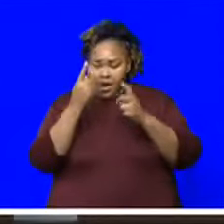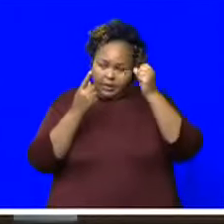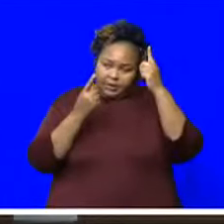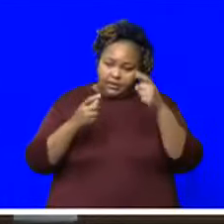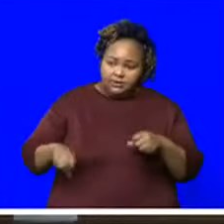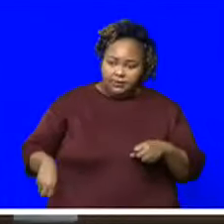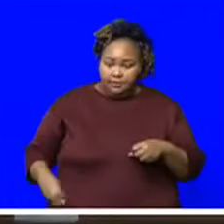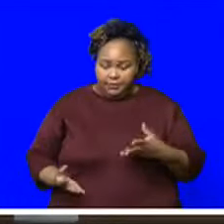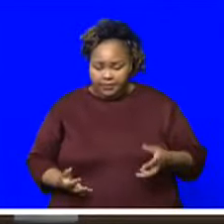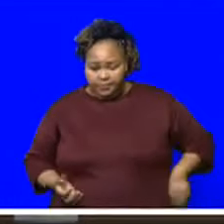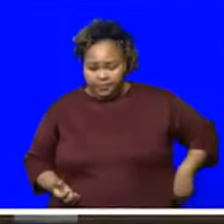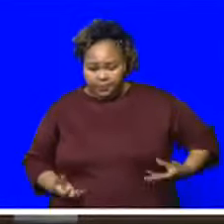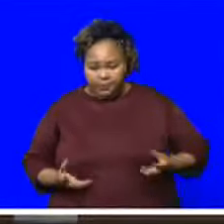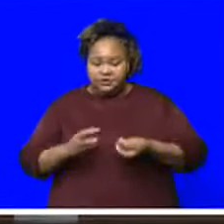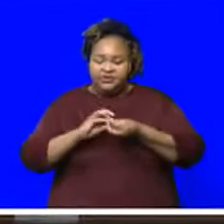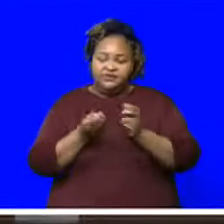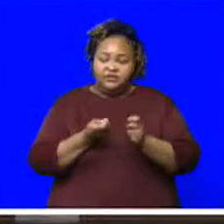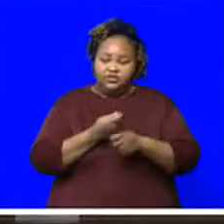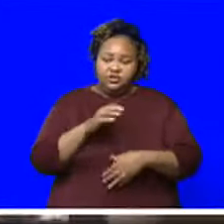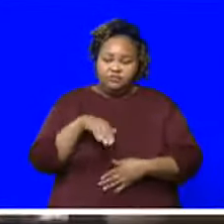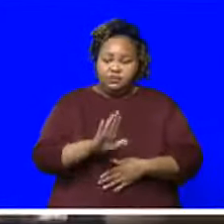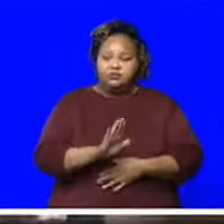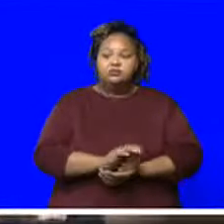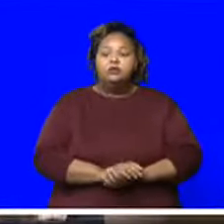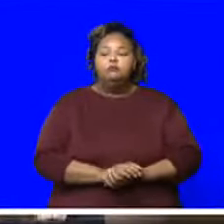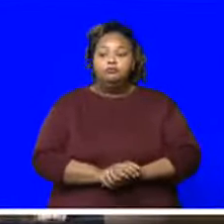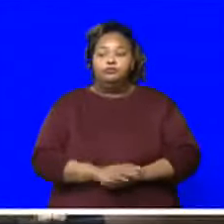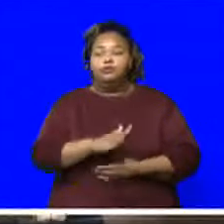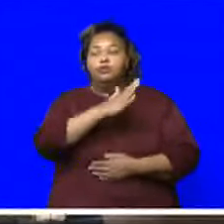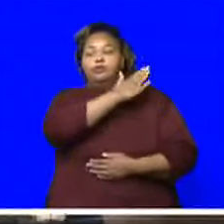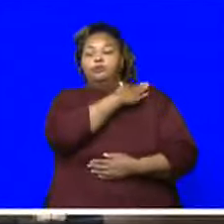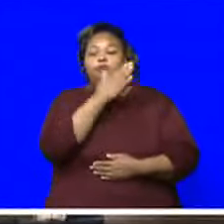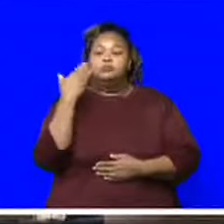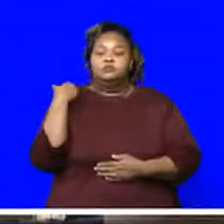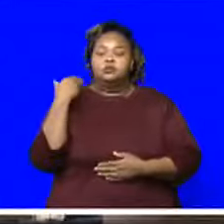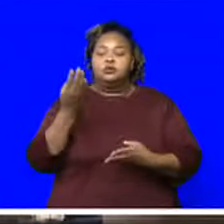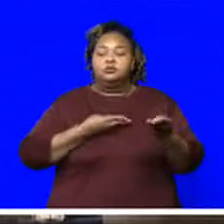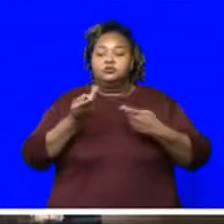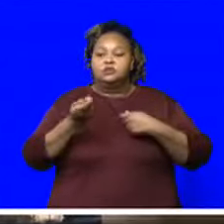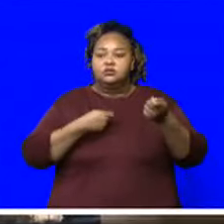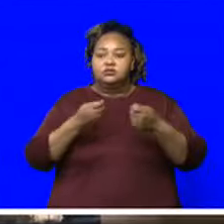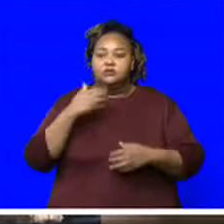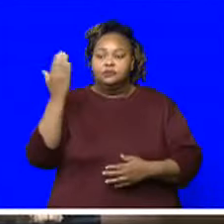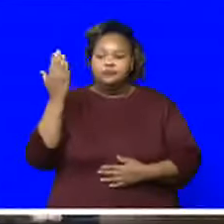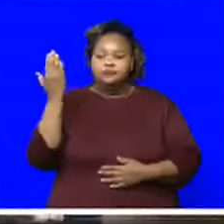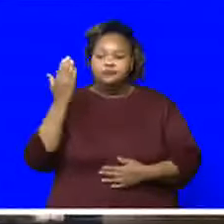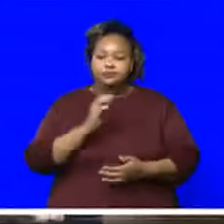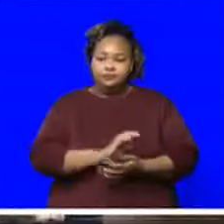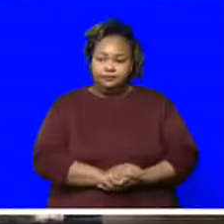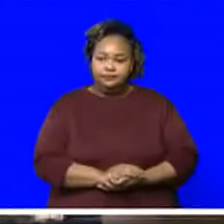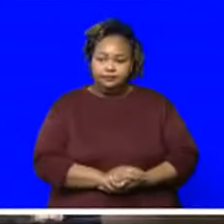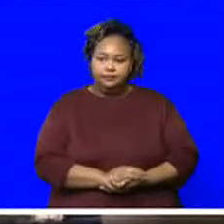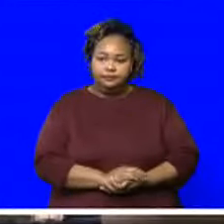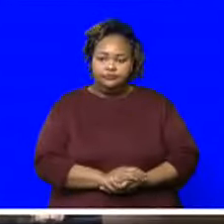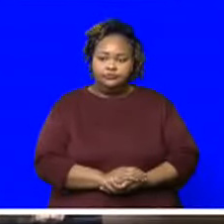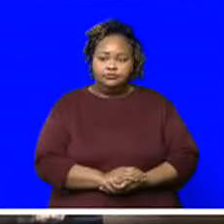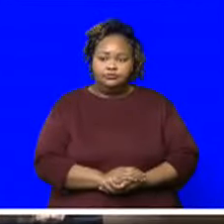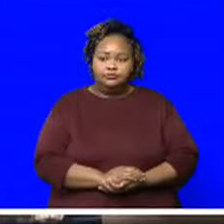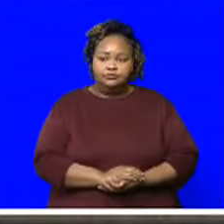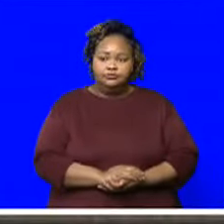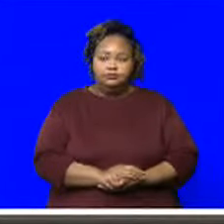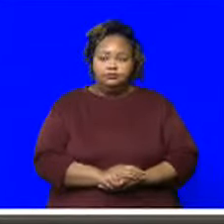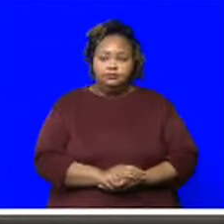law. Minister of Commerce, Industry and Trade Mancoba Khumalo explains more. Lokukhulu lesikhuluma kolamhla lokuthi